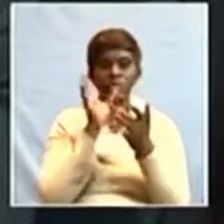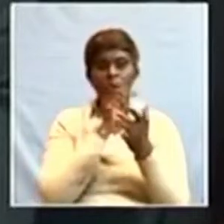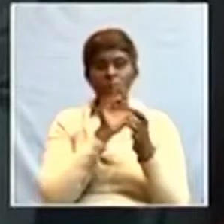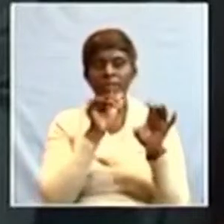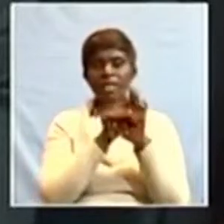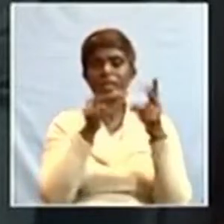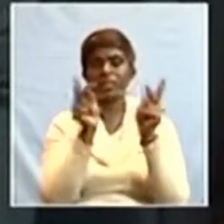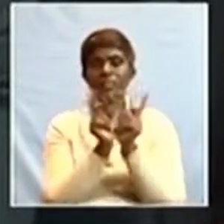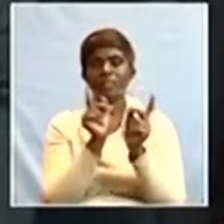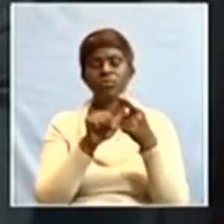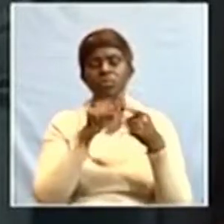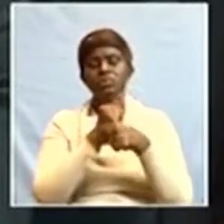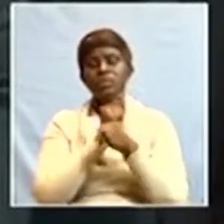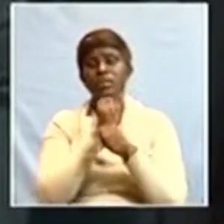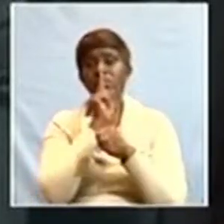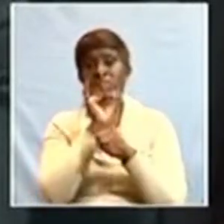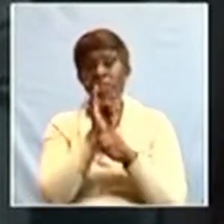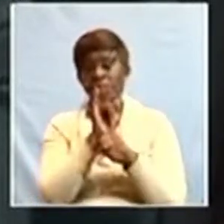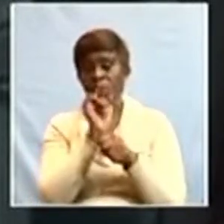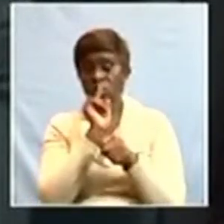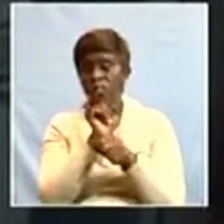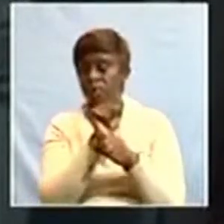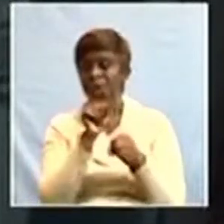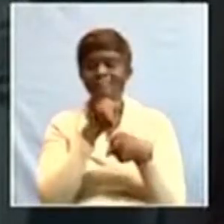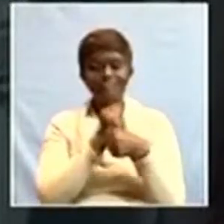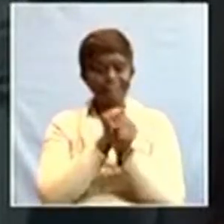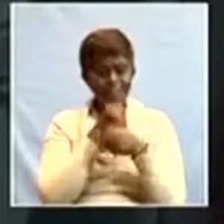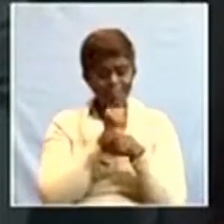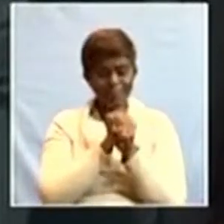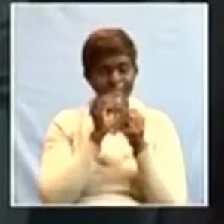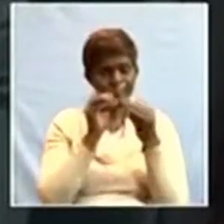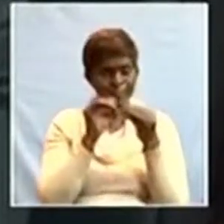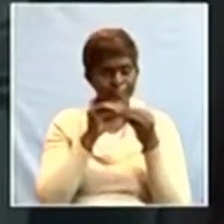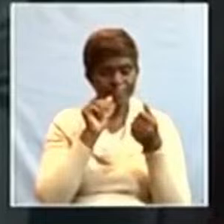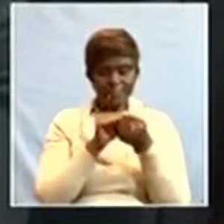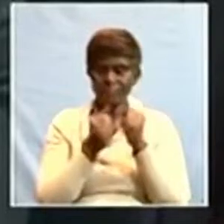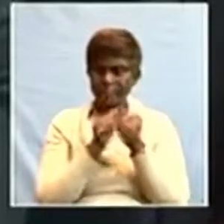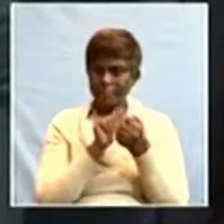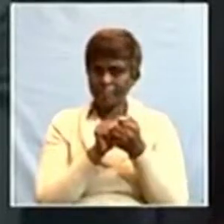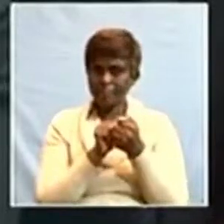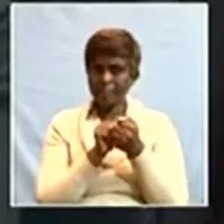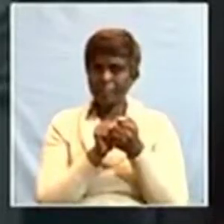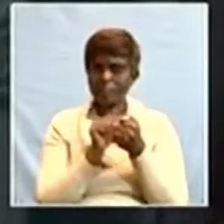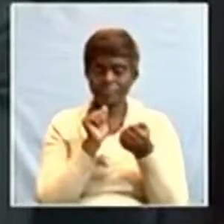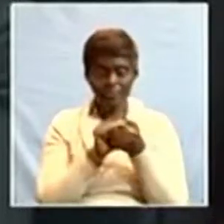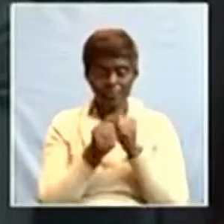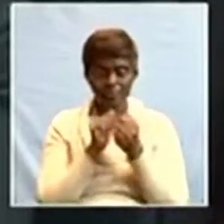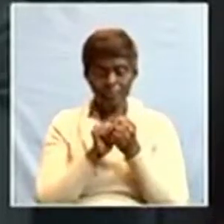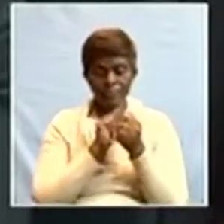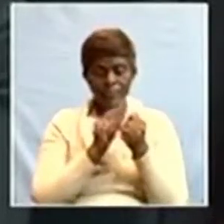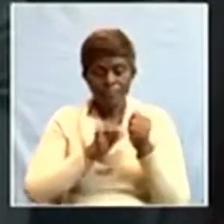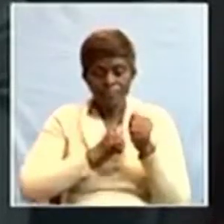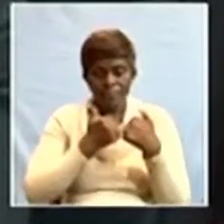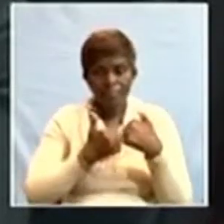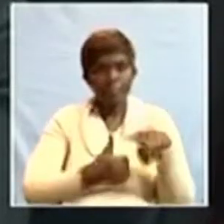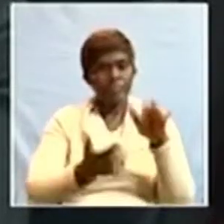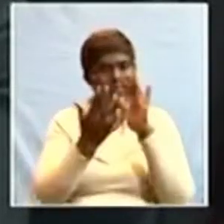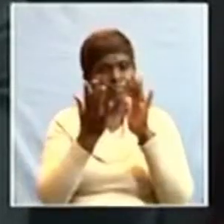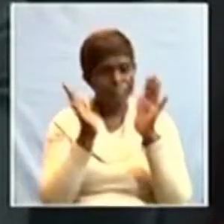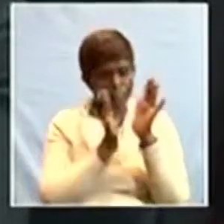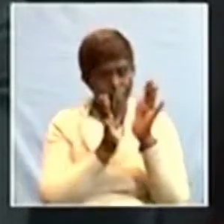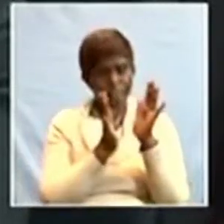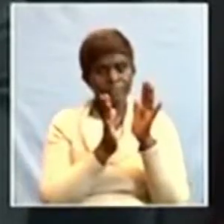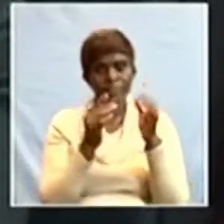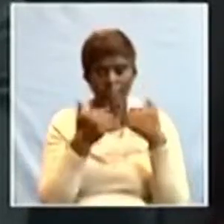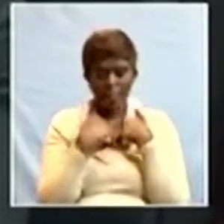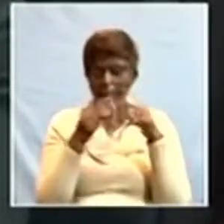to ensure that it insulates the problem that we are now facing.